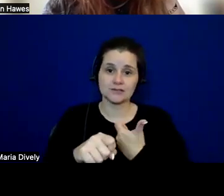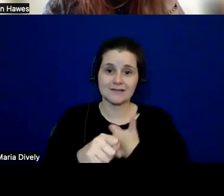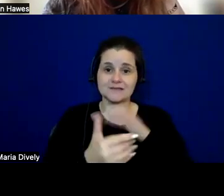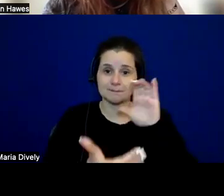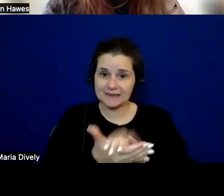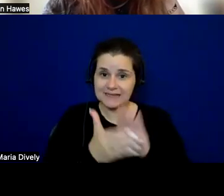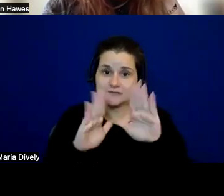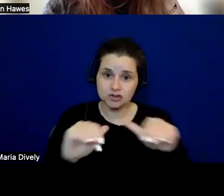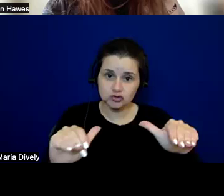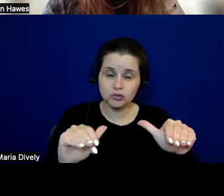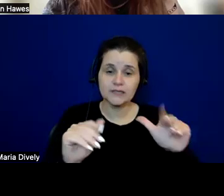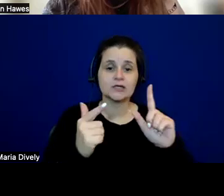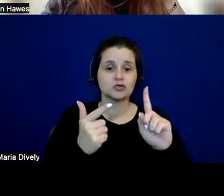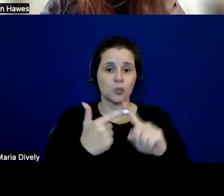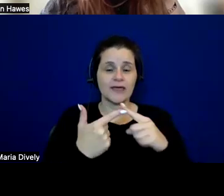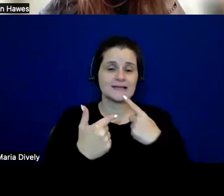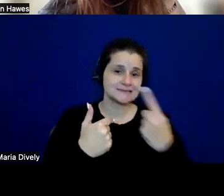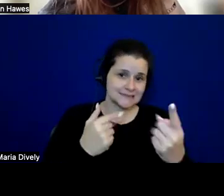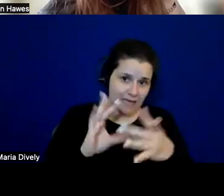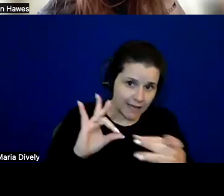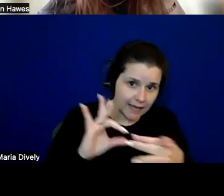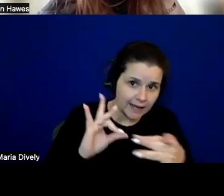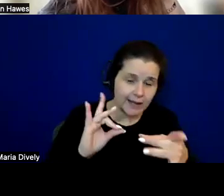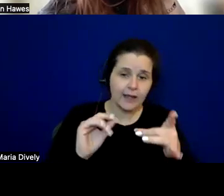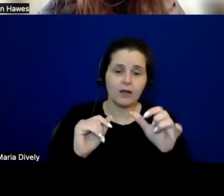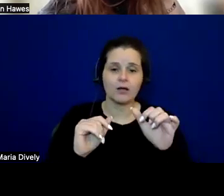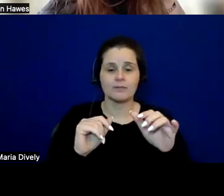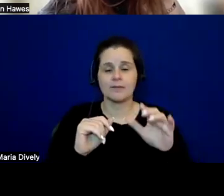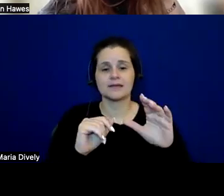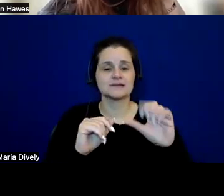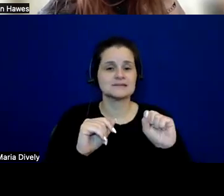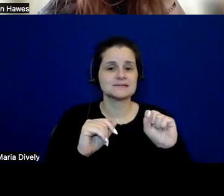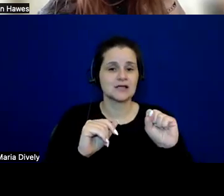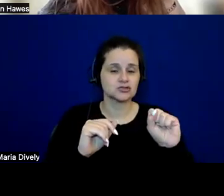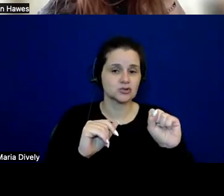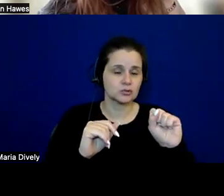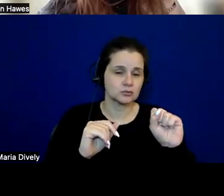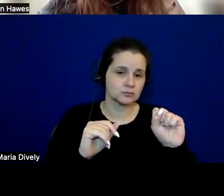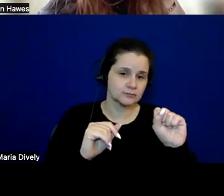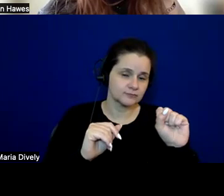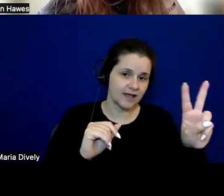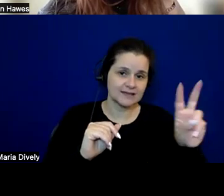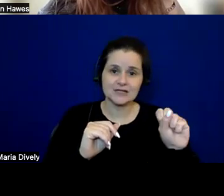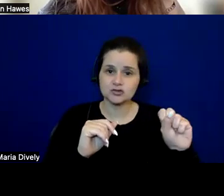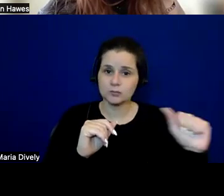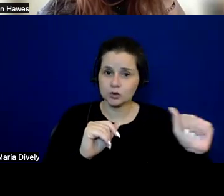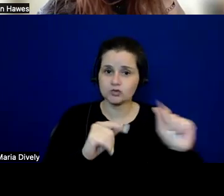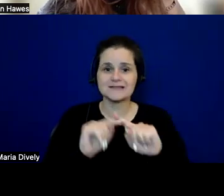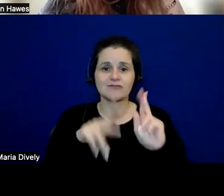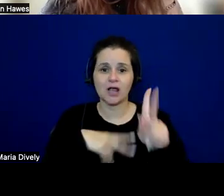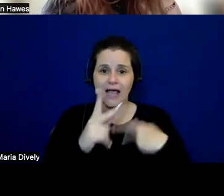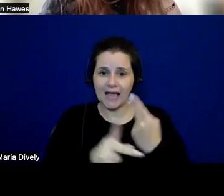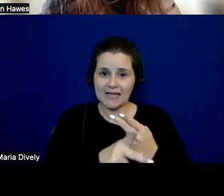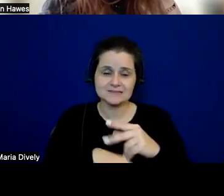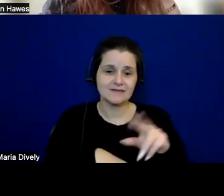children when they disclose perhaps sexual abuse or sexual violence or other forms of violence that they may